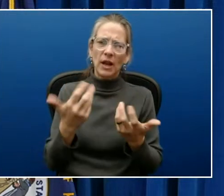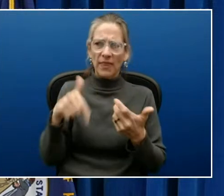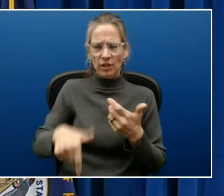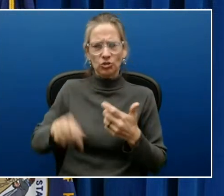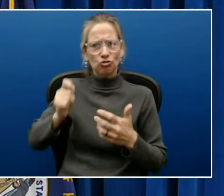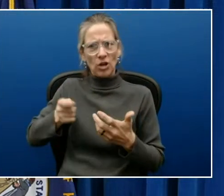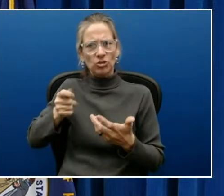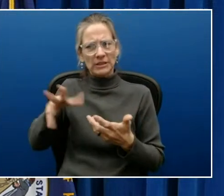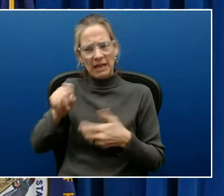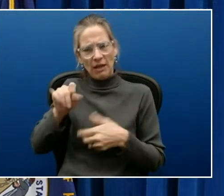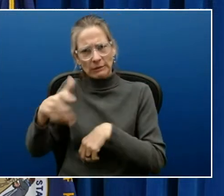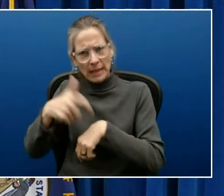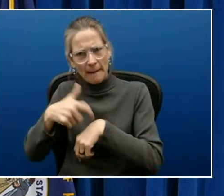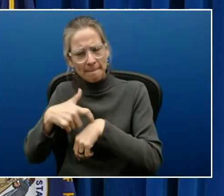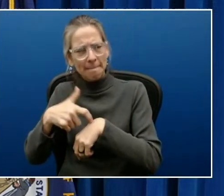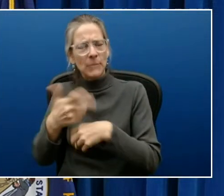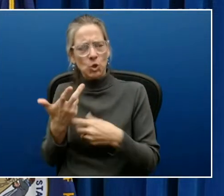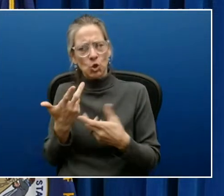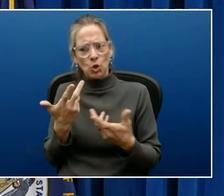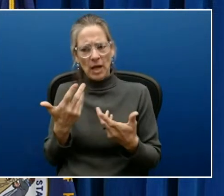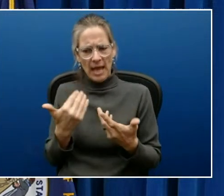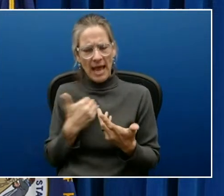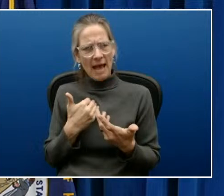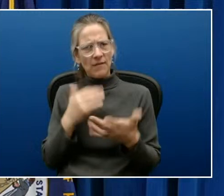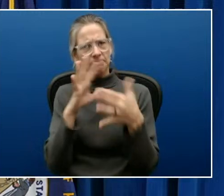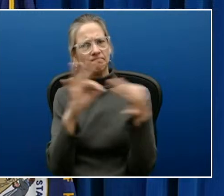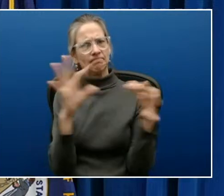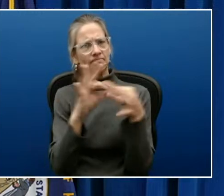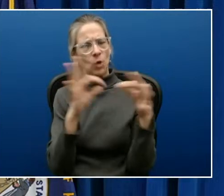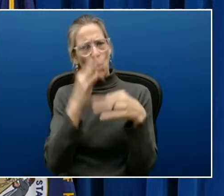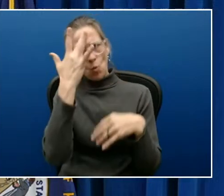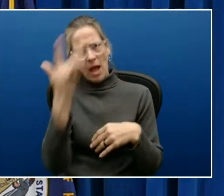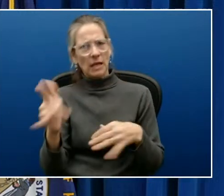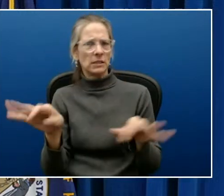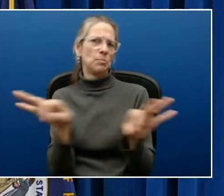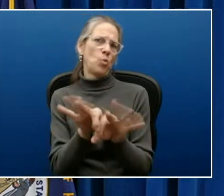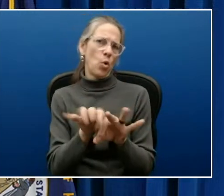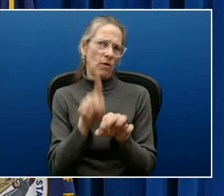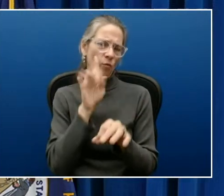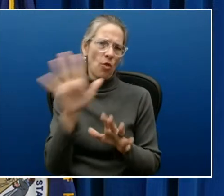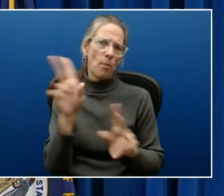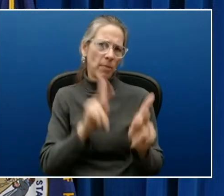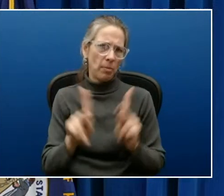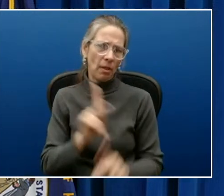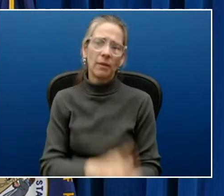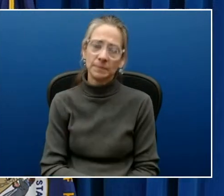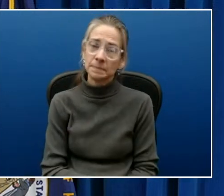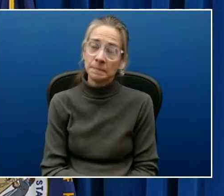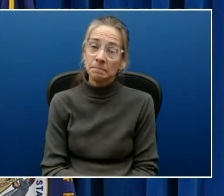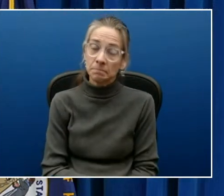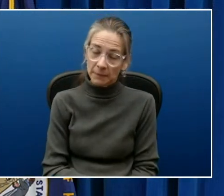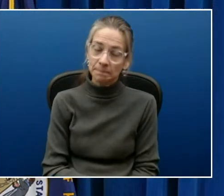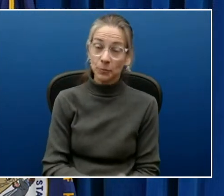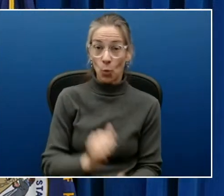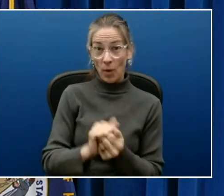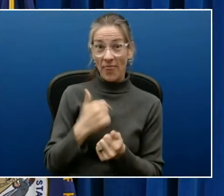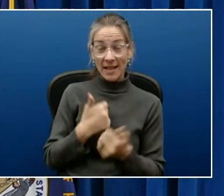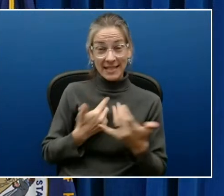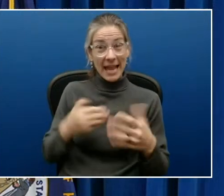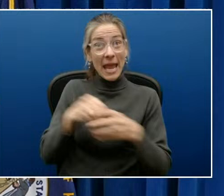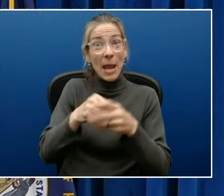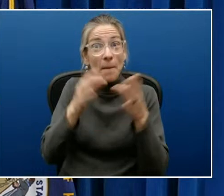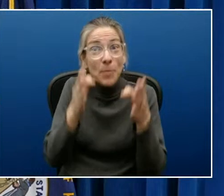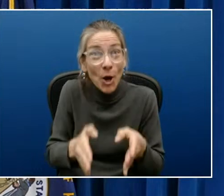time to put together a special message of why these are so important to their citizens. But with us here in person, so this one's going to